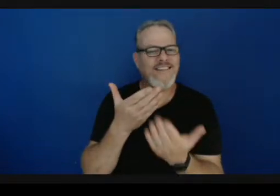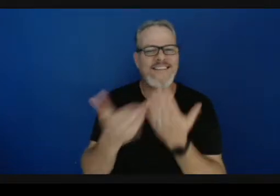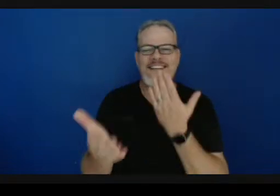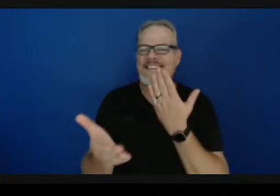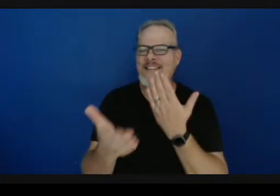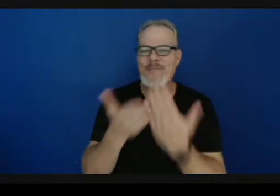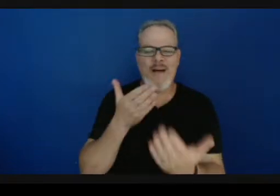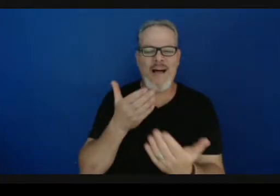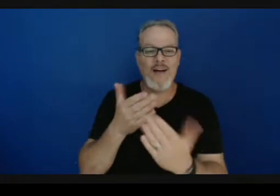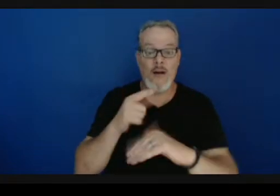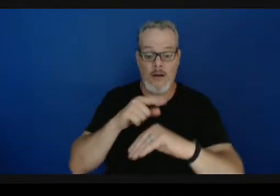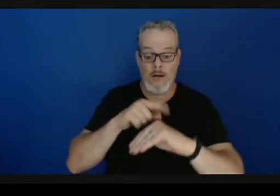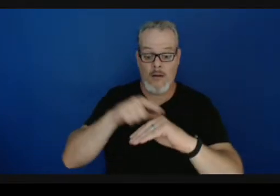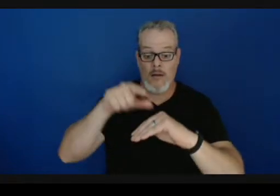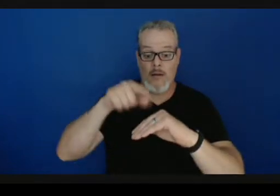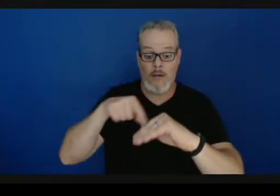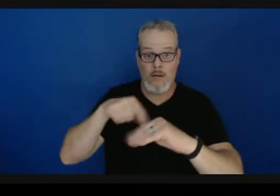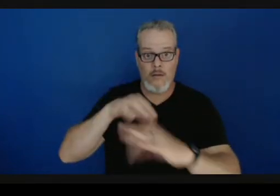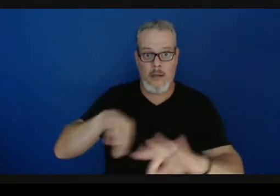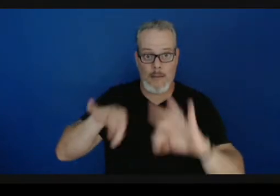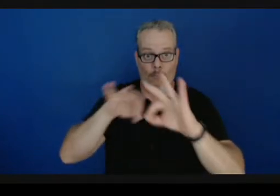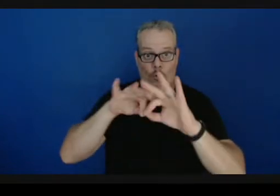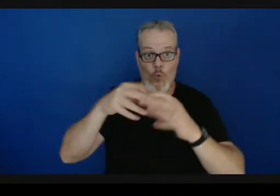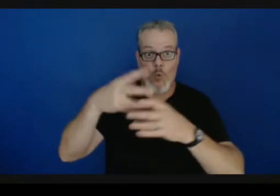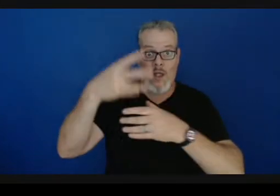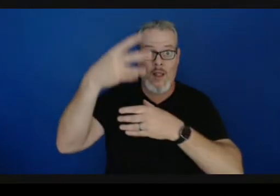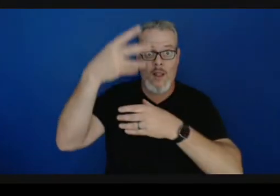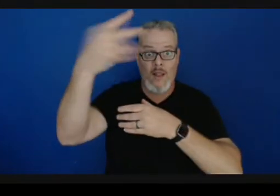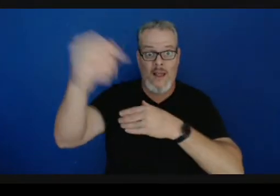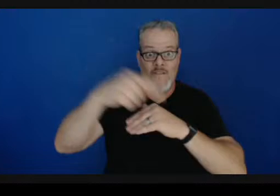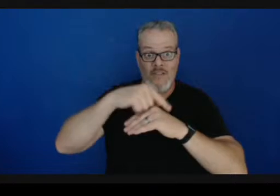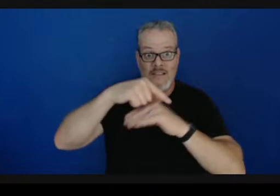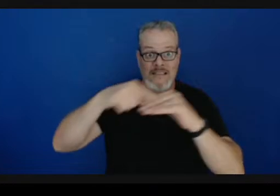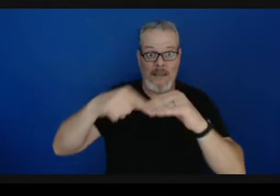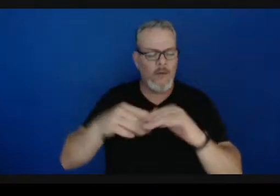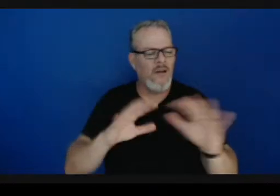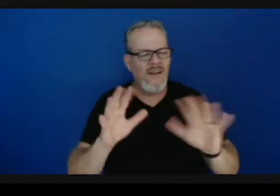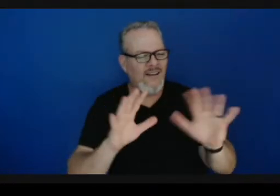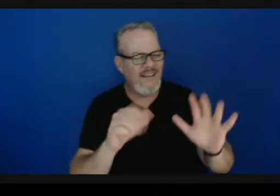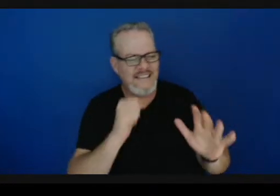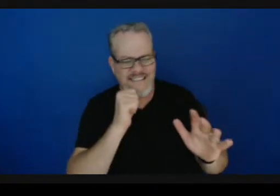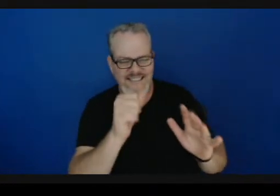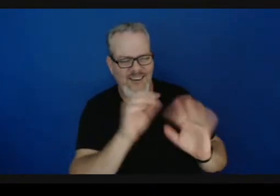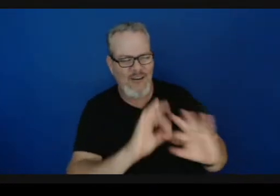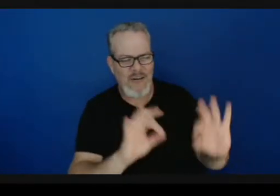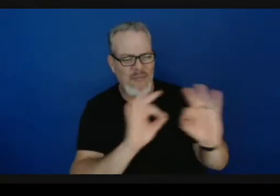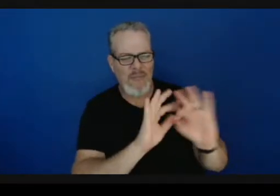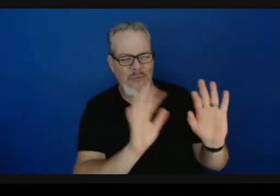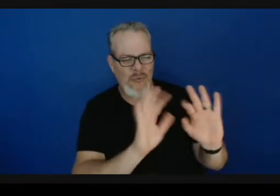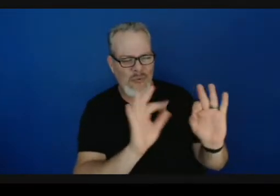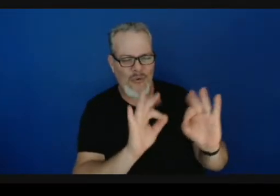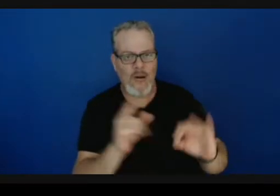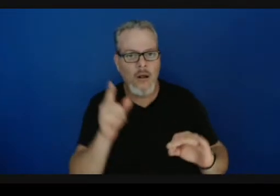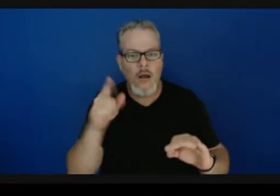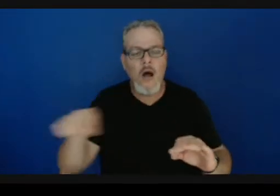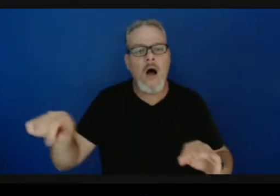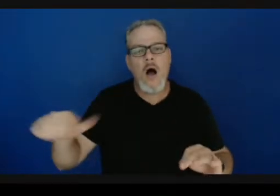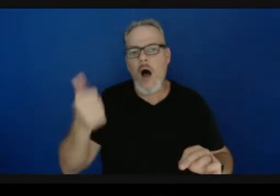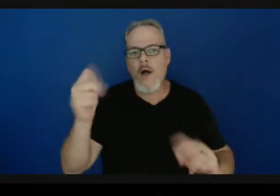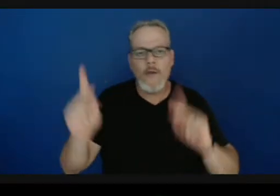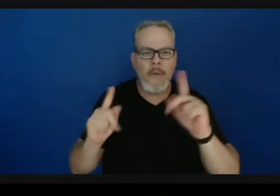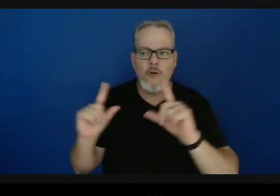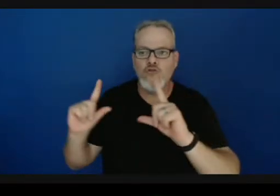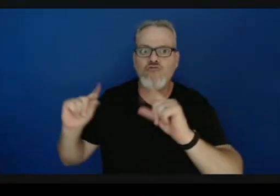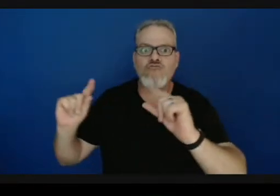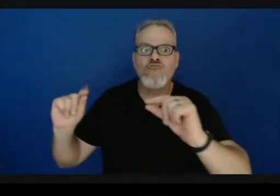the key. Once it leaves the summit, people are like, it's left the summit. It's like, no, that doesn't count. And it started this weird,